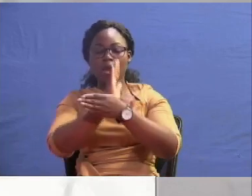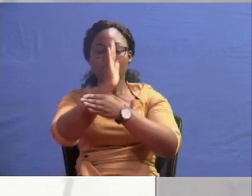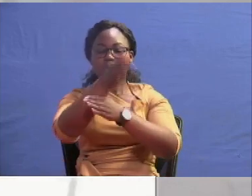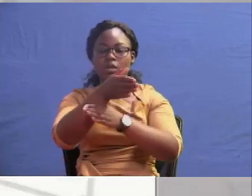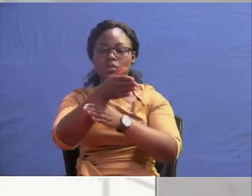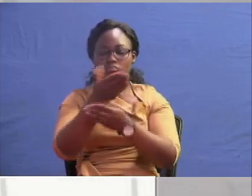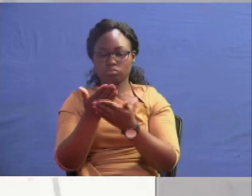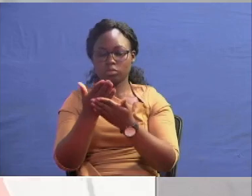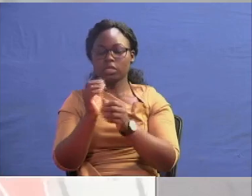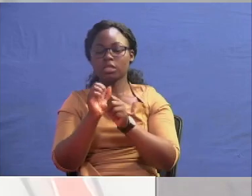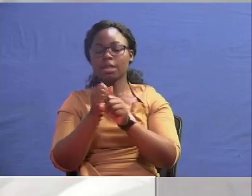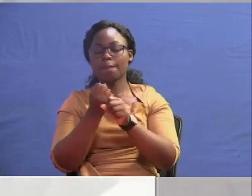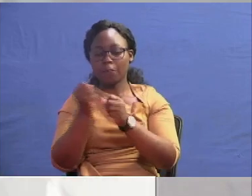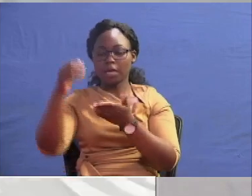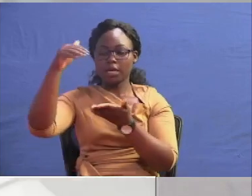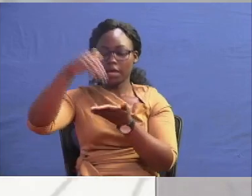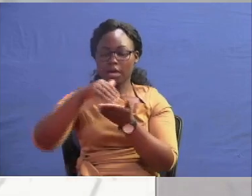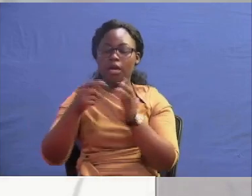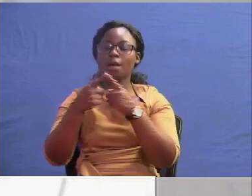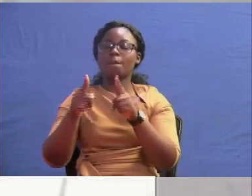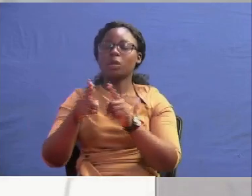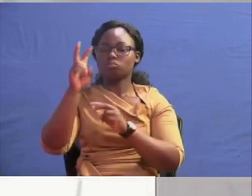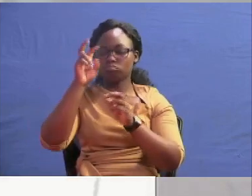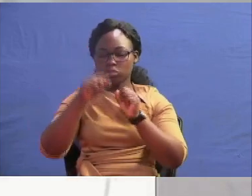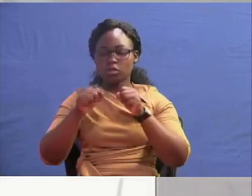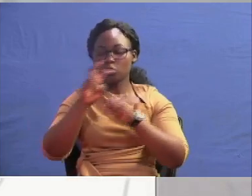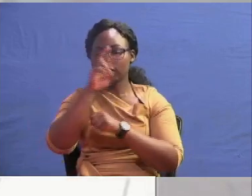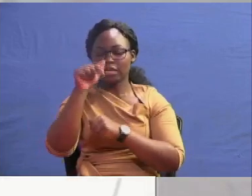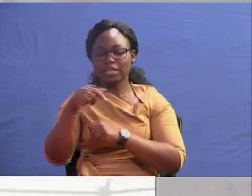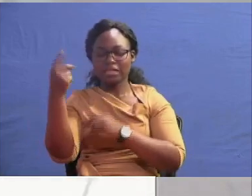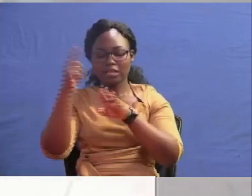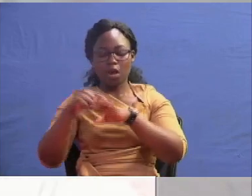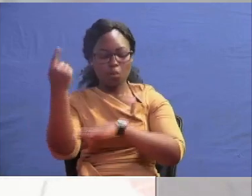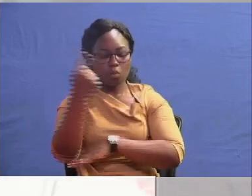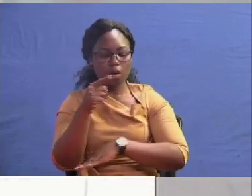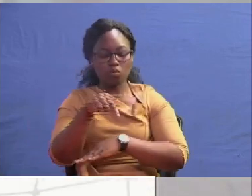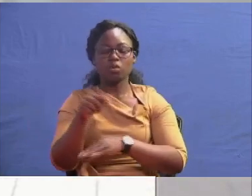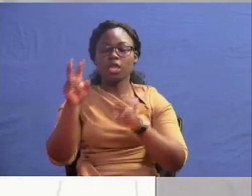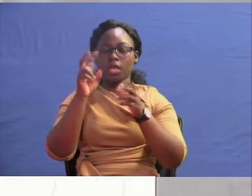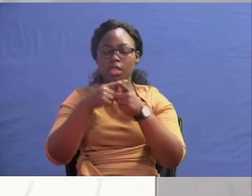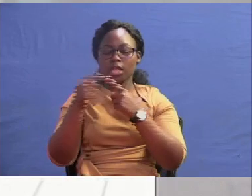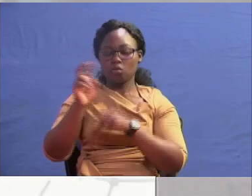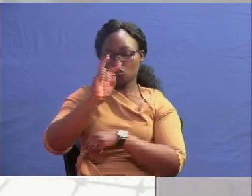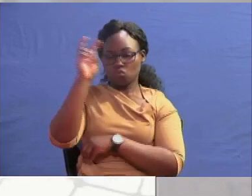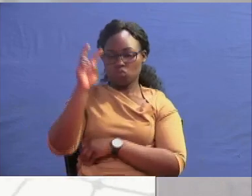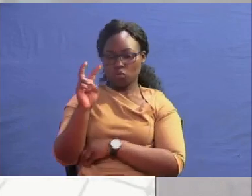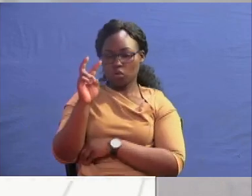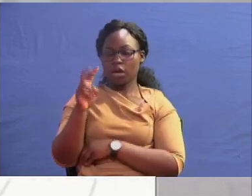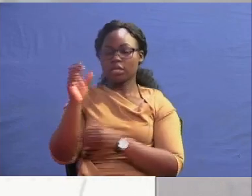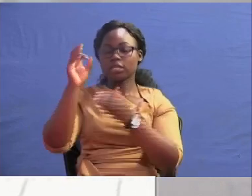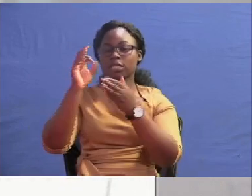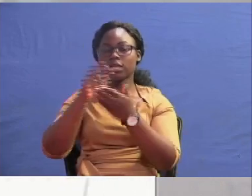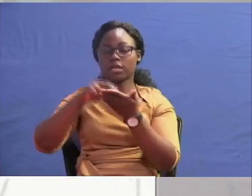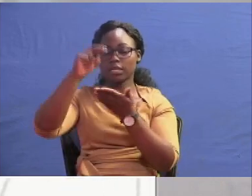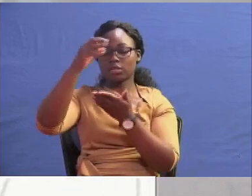beyond repair. Mm-hmm. But we look at that and many more when we return from this break. Don't go too far. When we come back, we look at the resurrection of